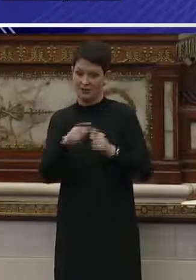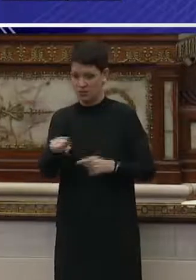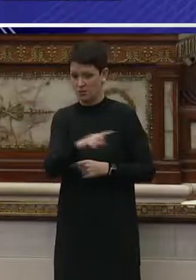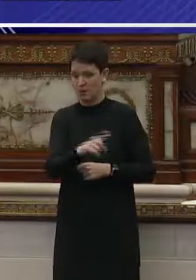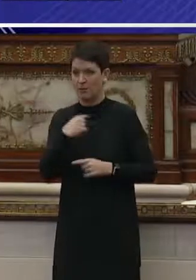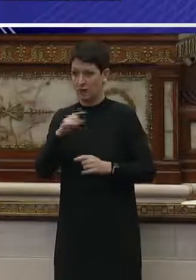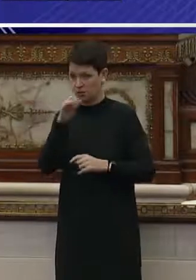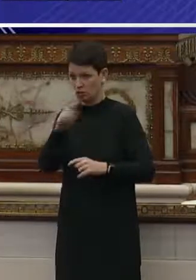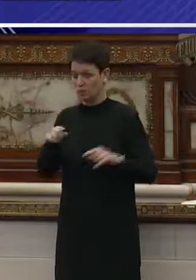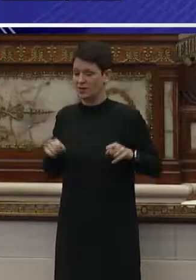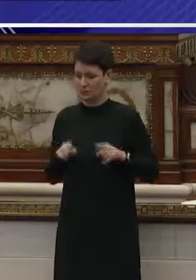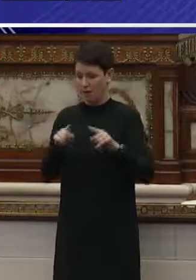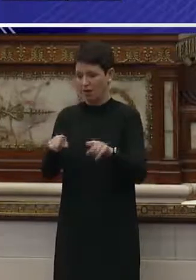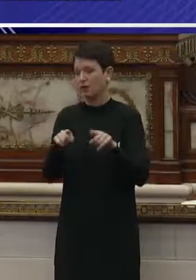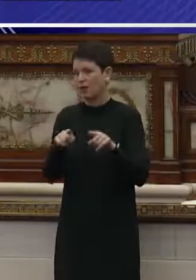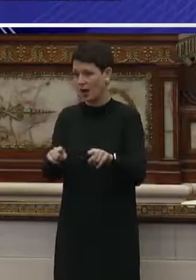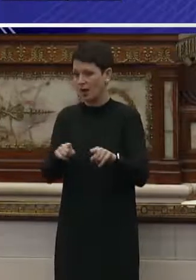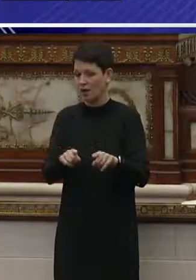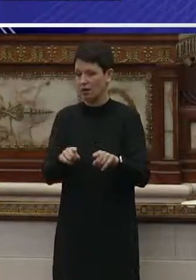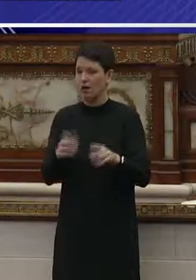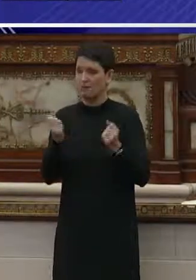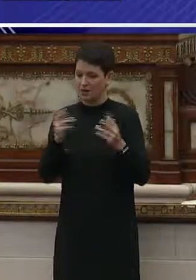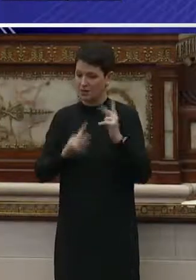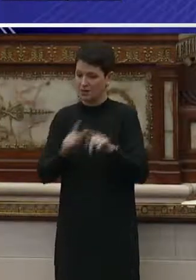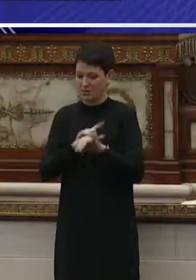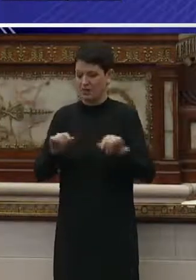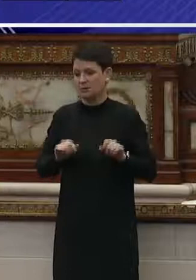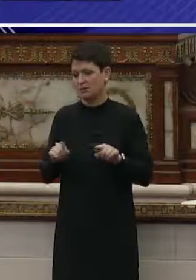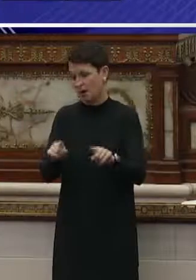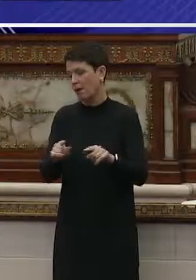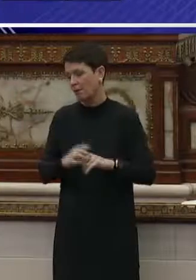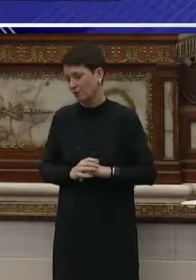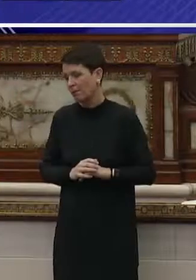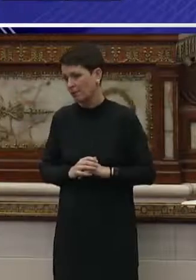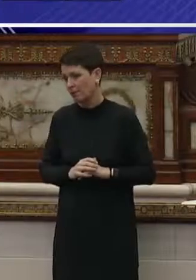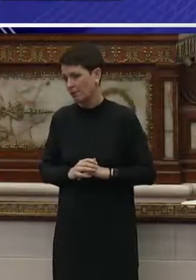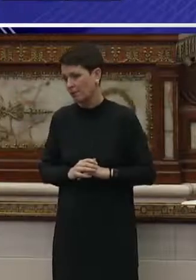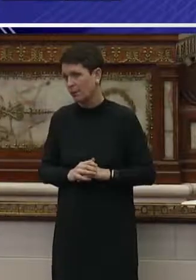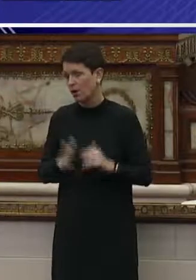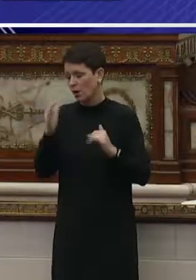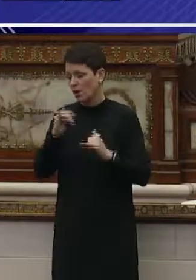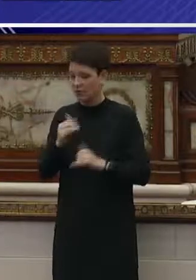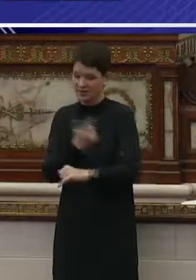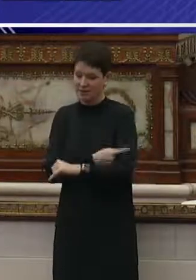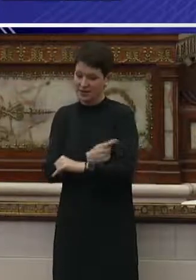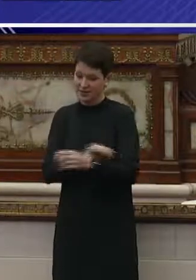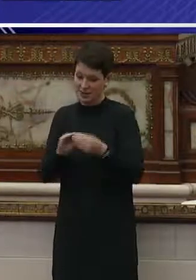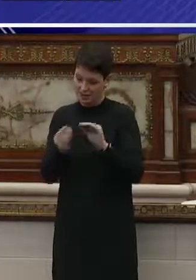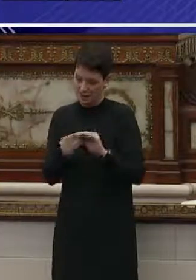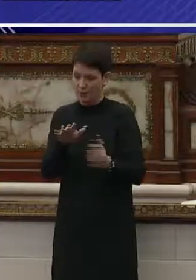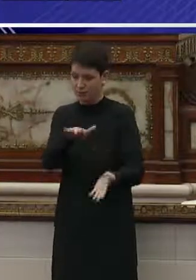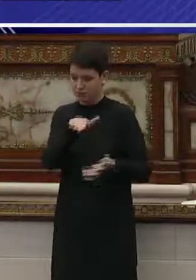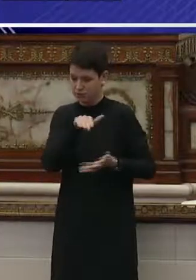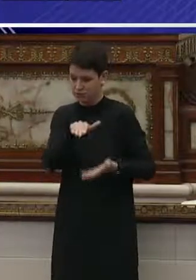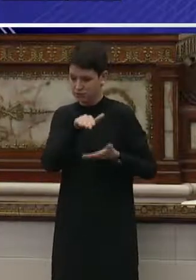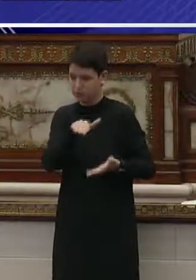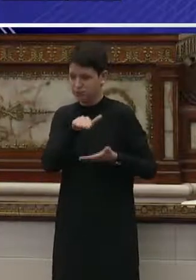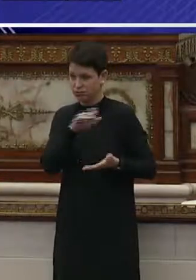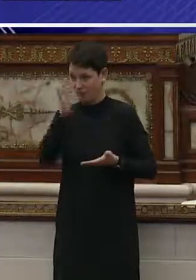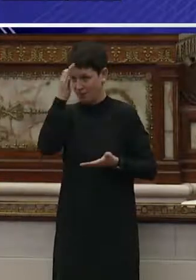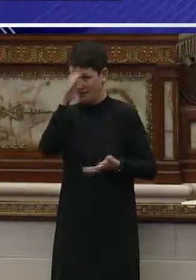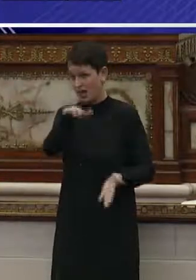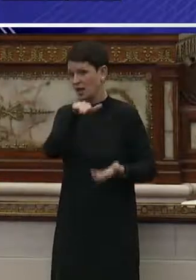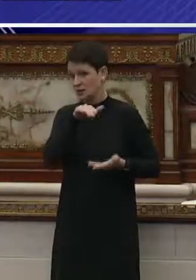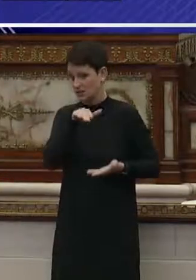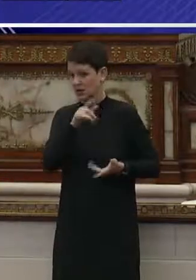want to make sure parallel we could do a lot of these folks at the same time. And hopefully we'll increase our vaccine numbers that we receive from the feds,